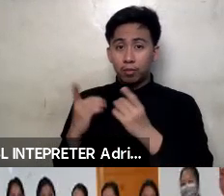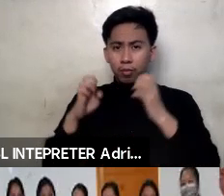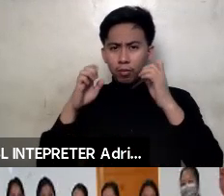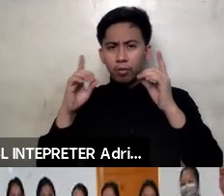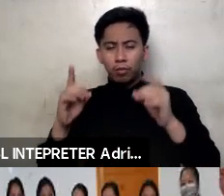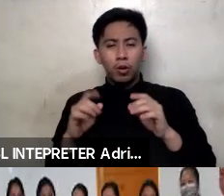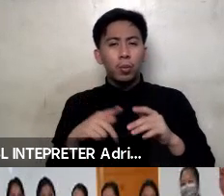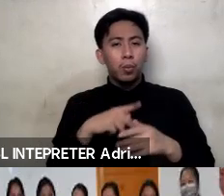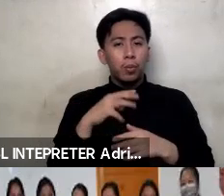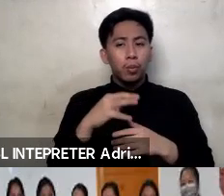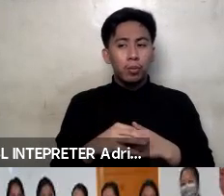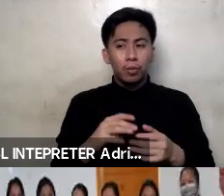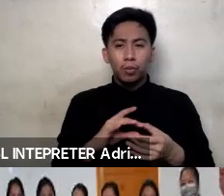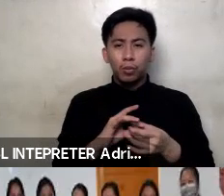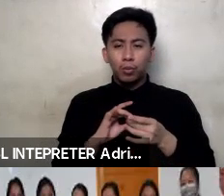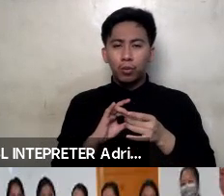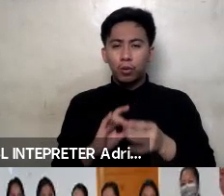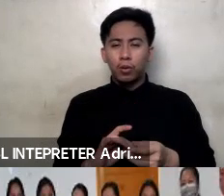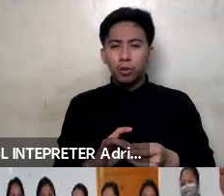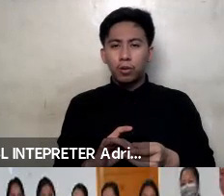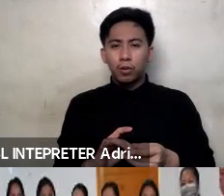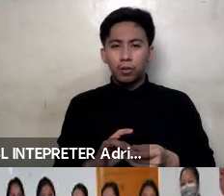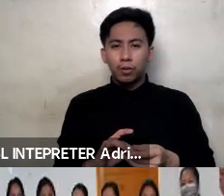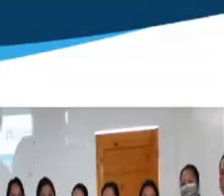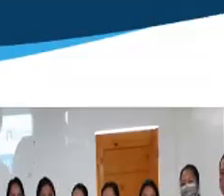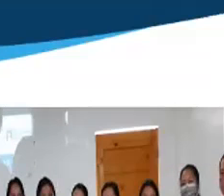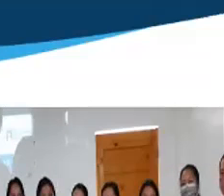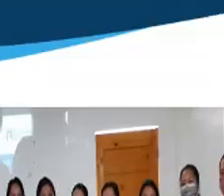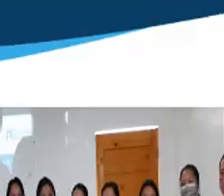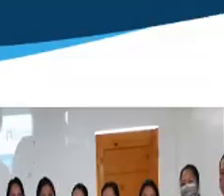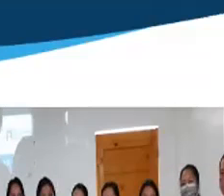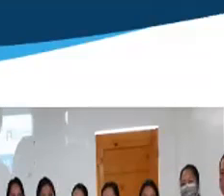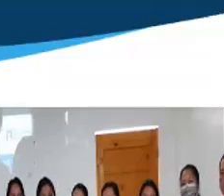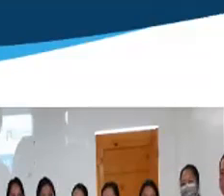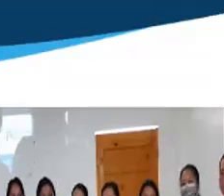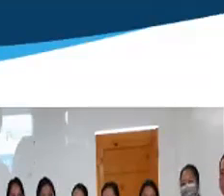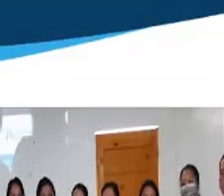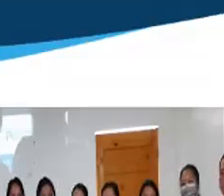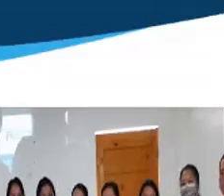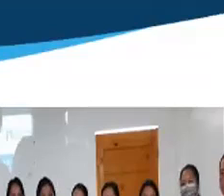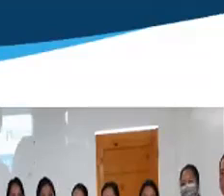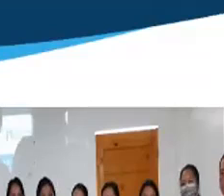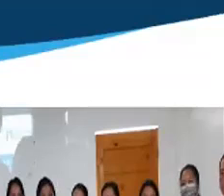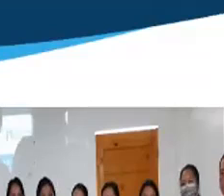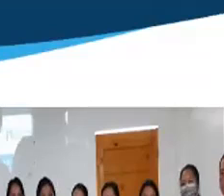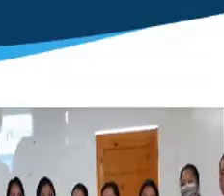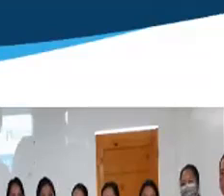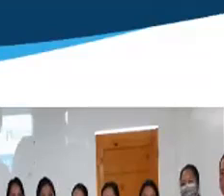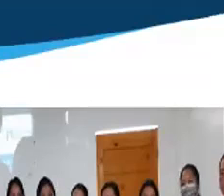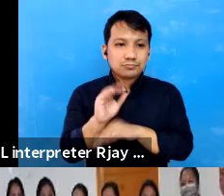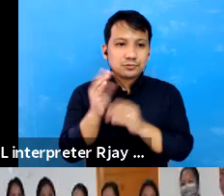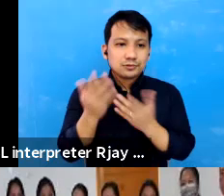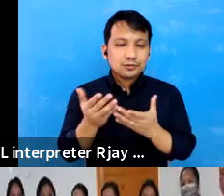Nutrition Program Coordinator and Teachers. Training of Barangay Nutrition Council and mentoring